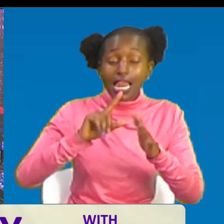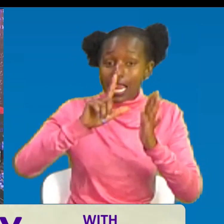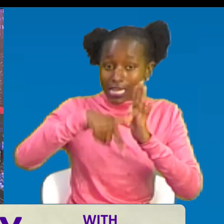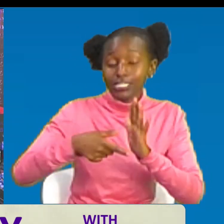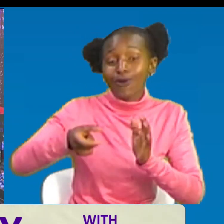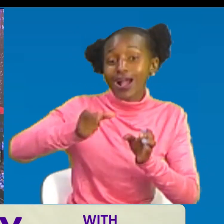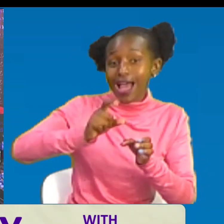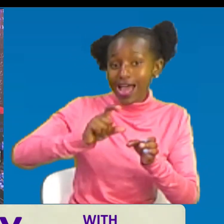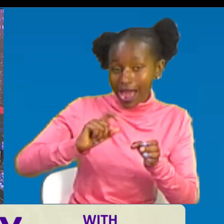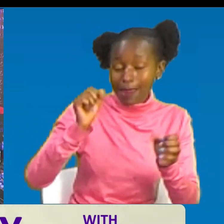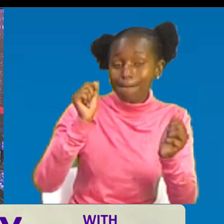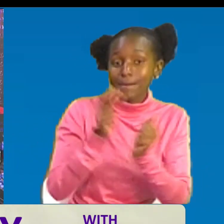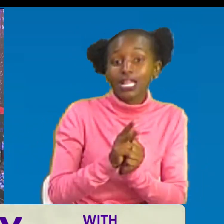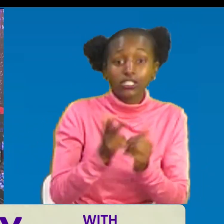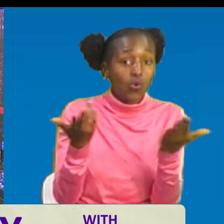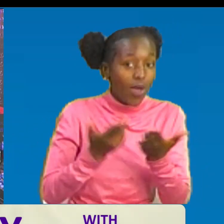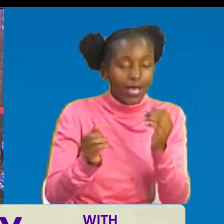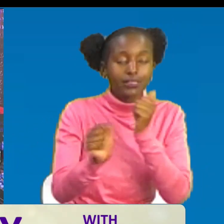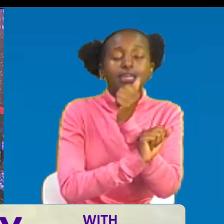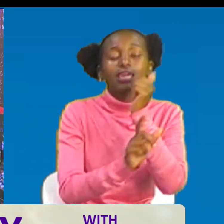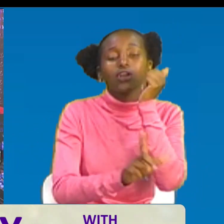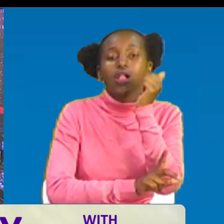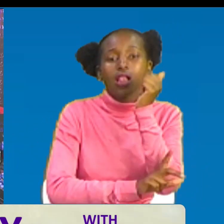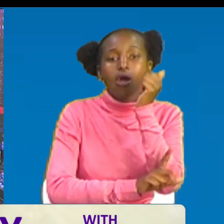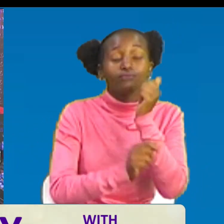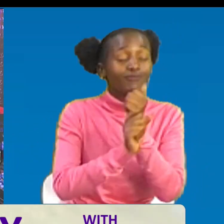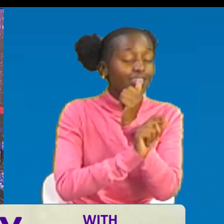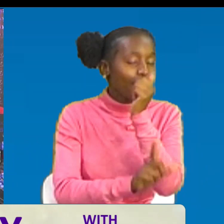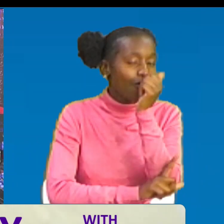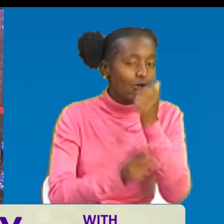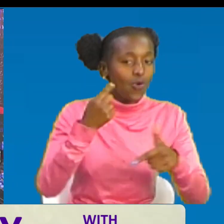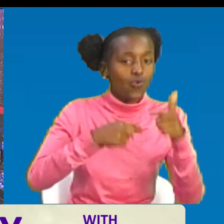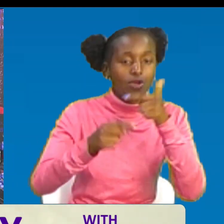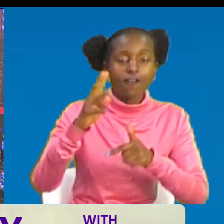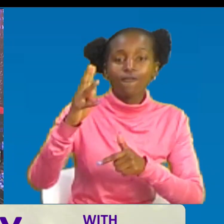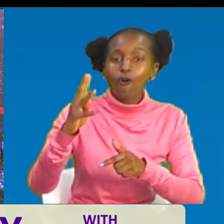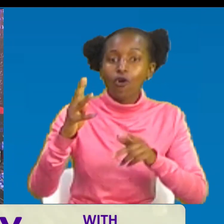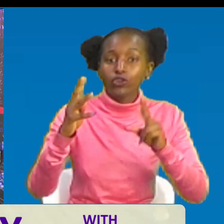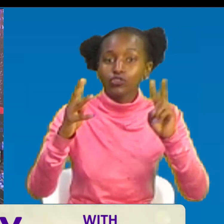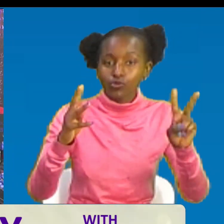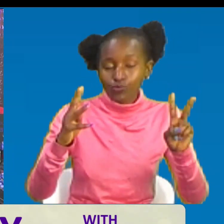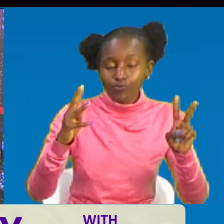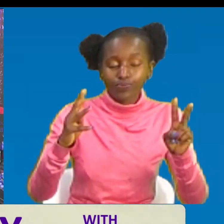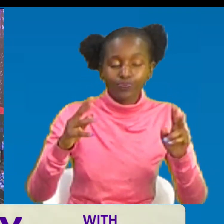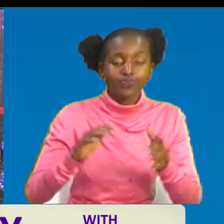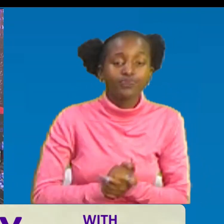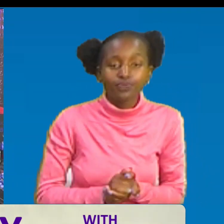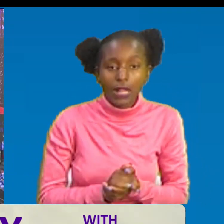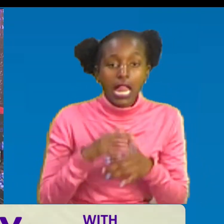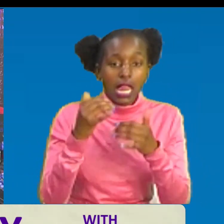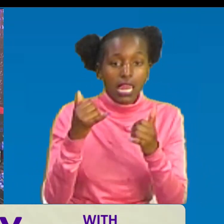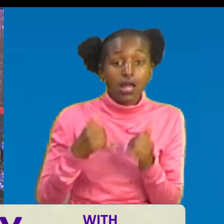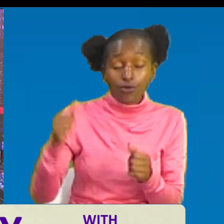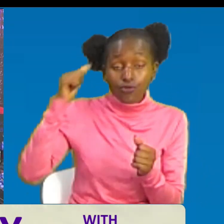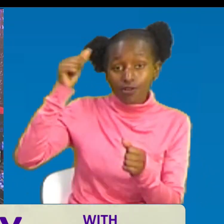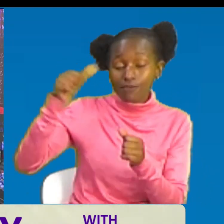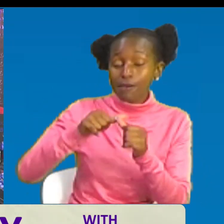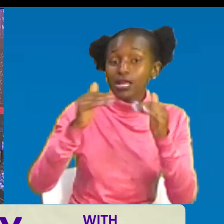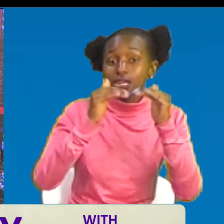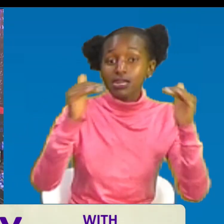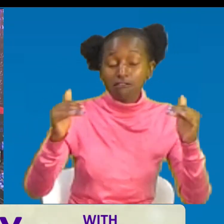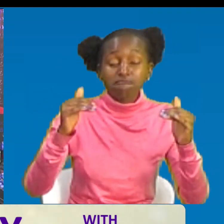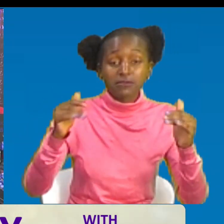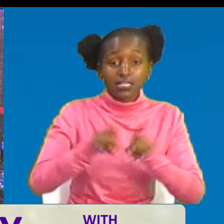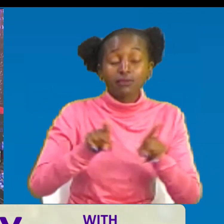played on penalties, where Senegal won 4-2 against Egypt on penalties. But then again, the draws are out.